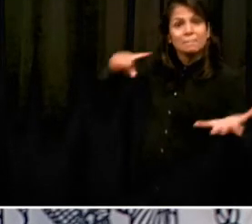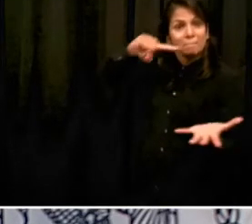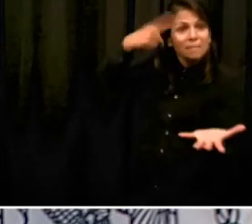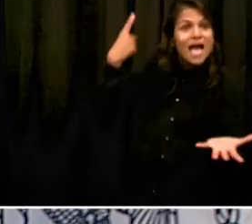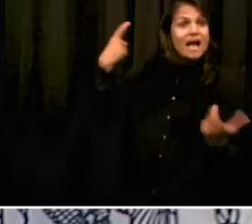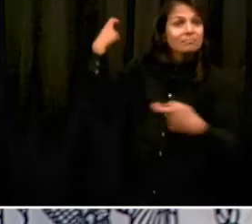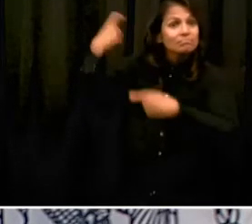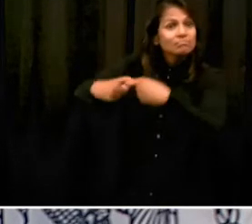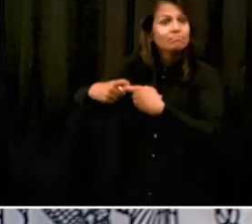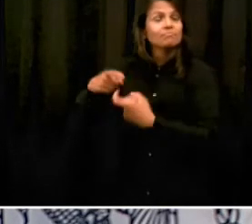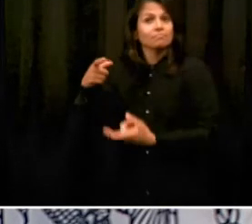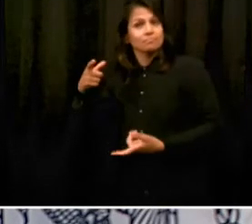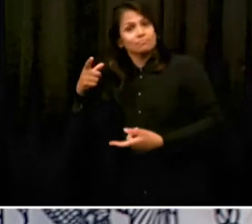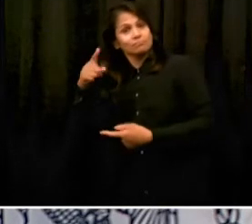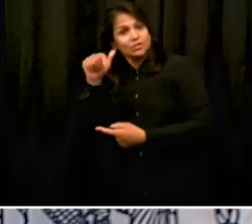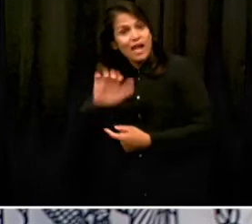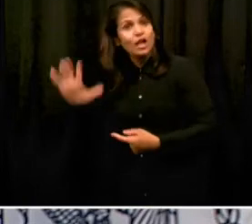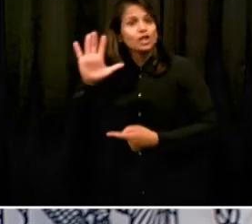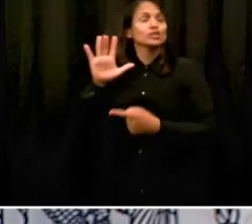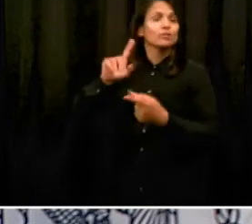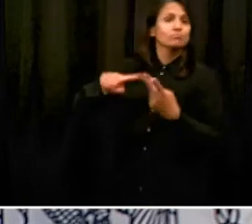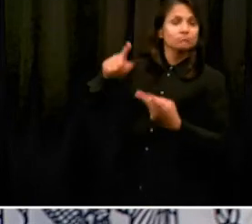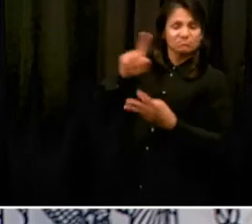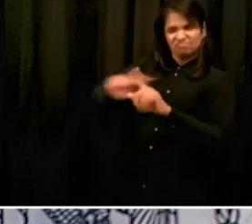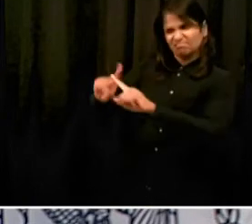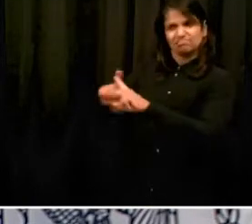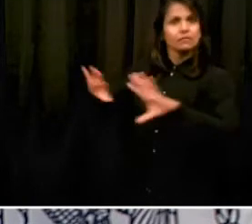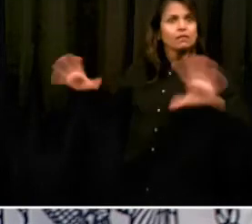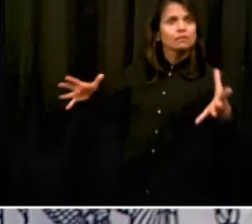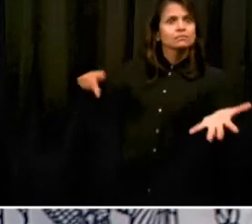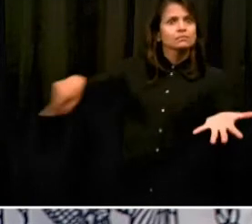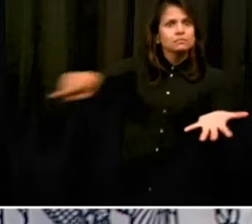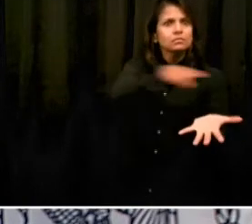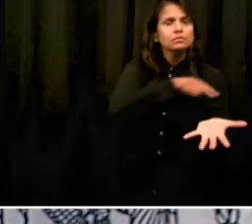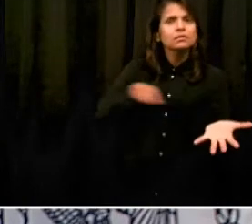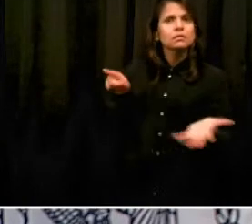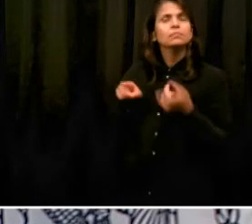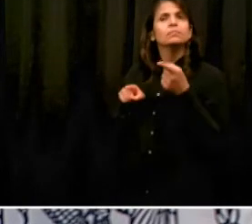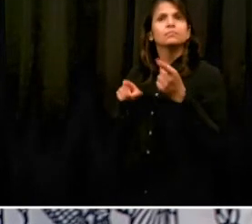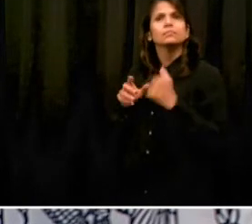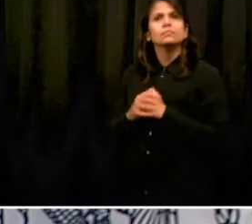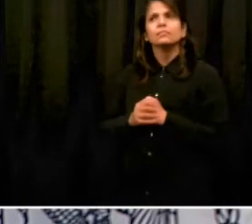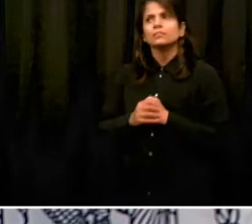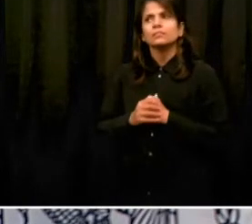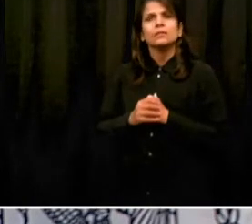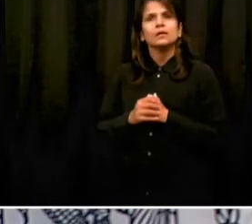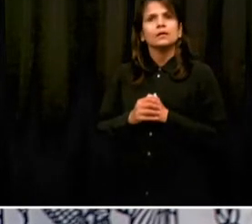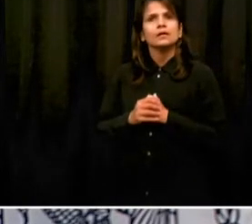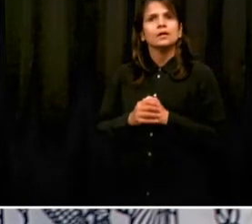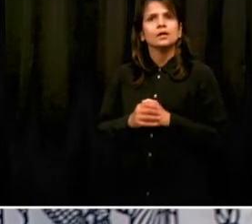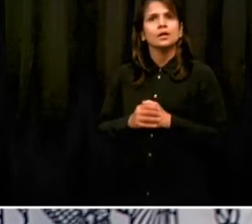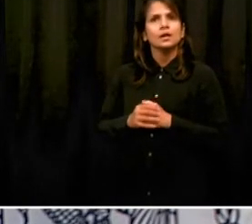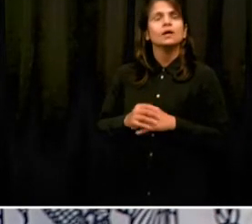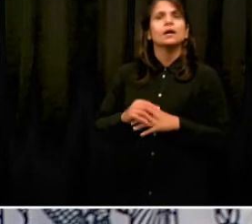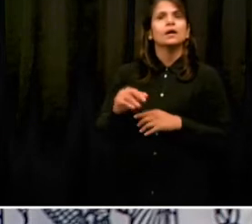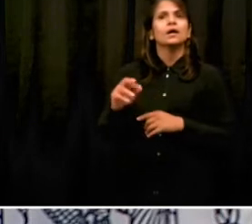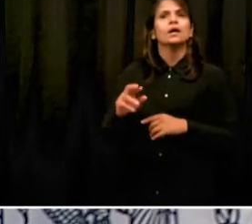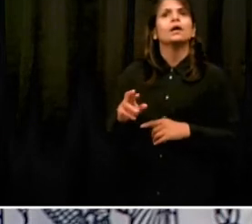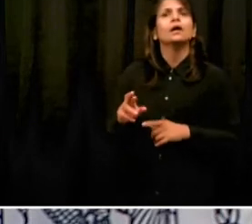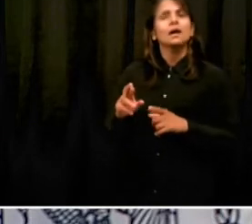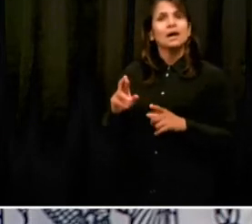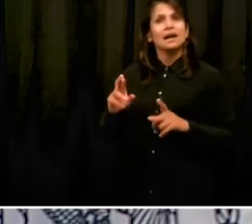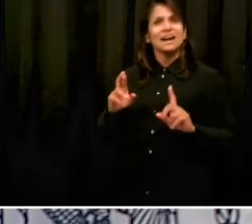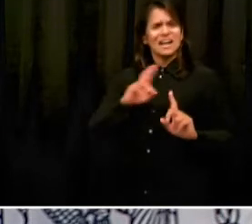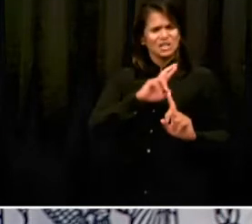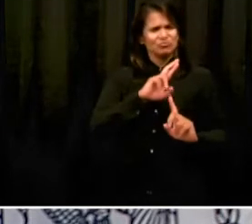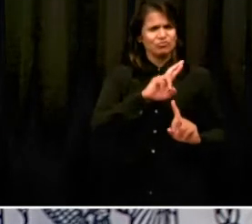rezonings aren't for them, but for incoming higher income populations. They're worried about displacement,